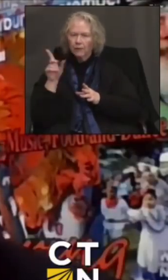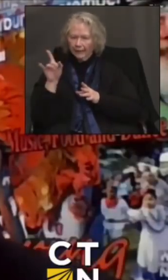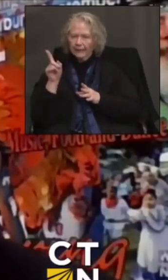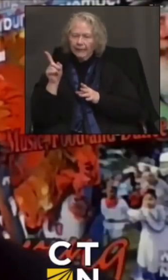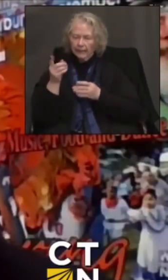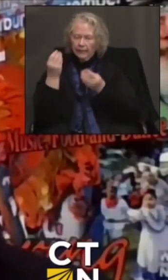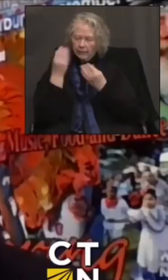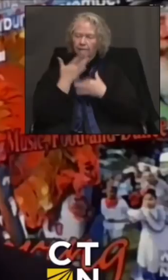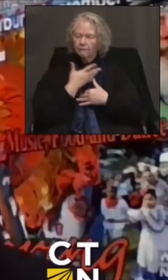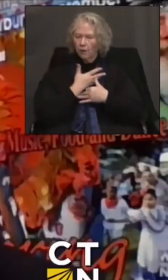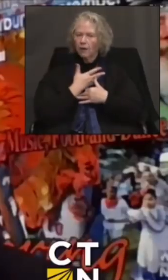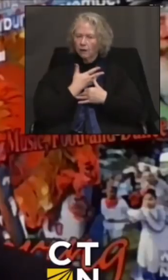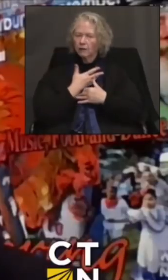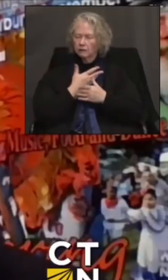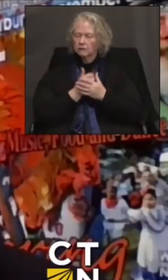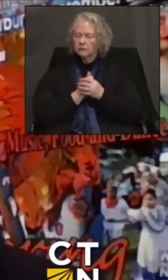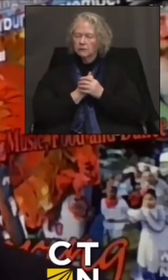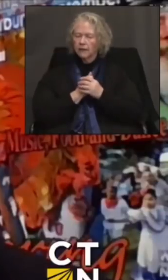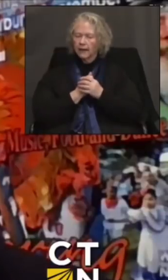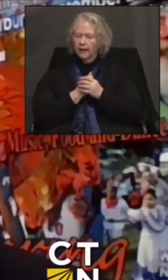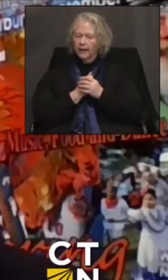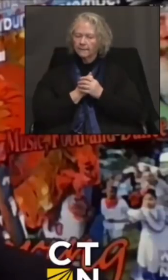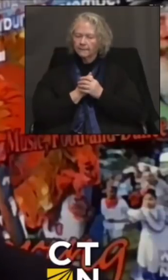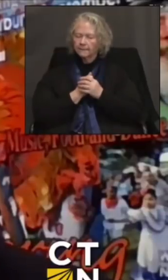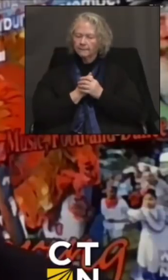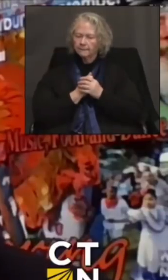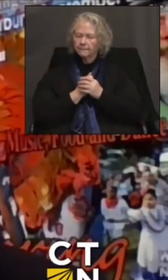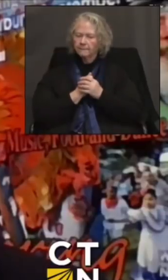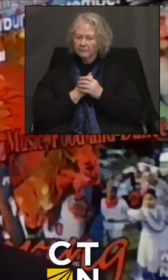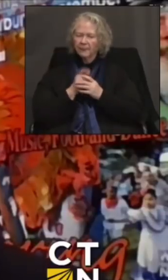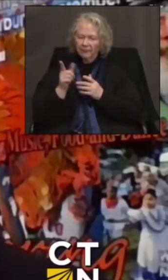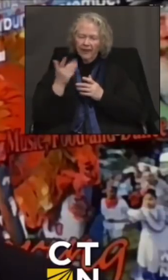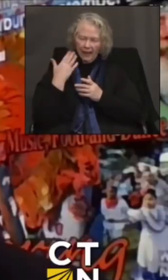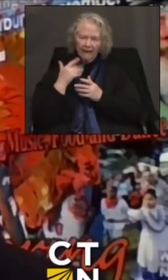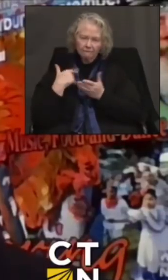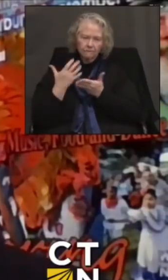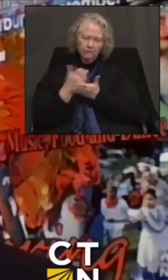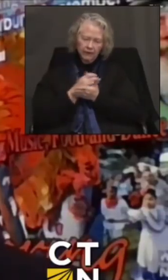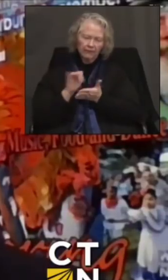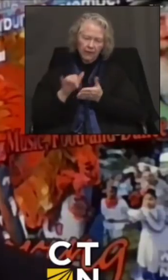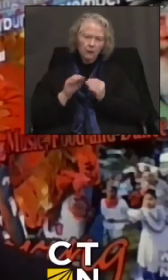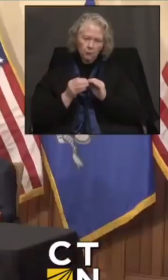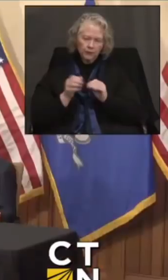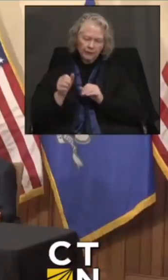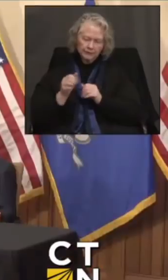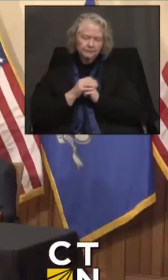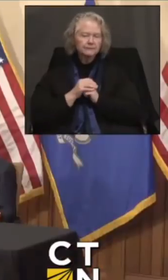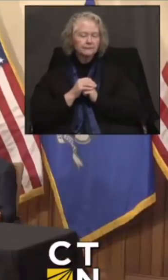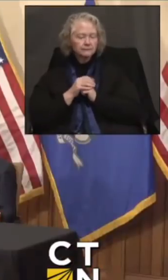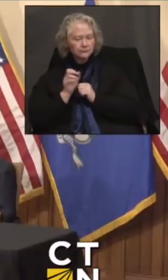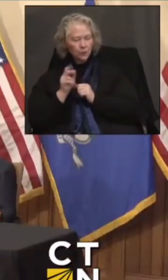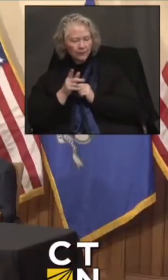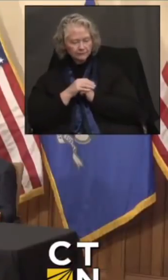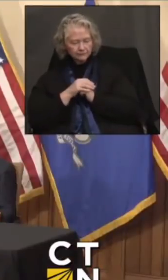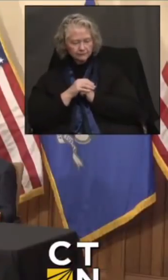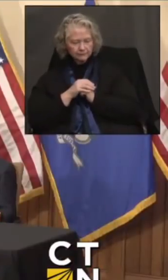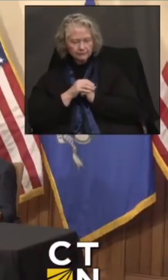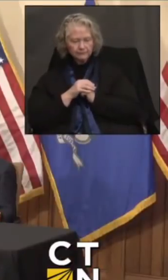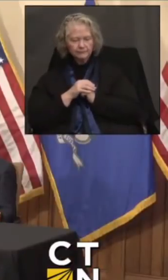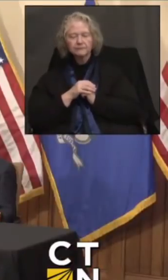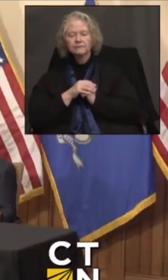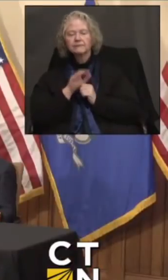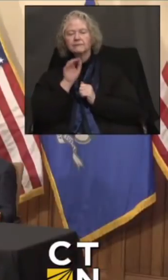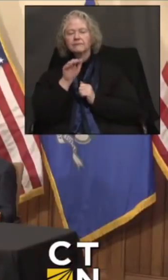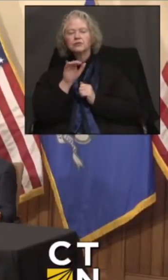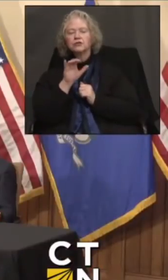us the other night by the Department of Health, and they do have those data. Okay.